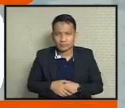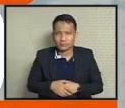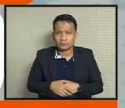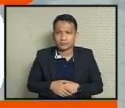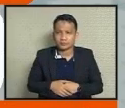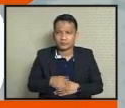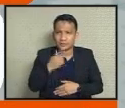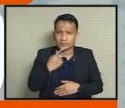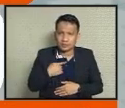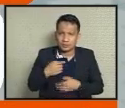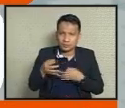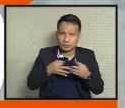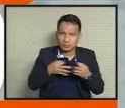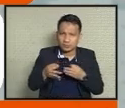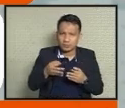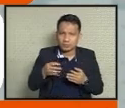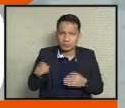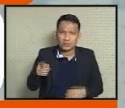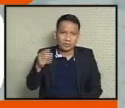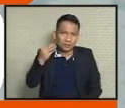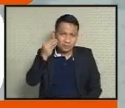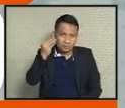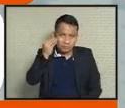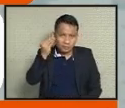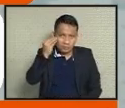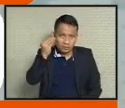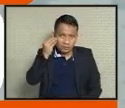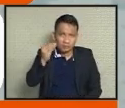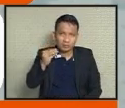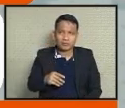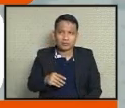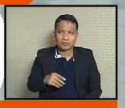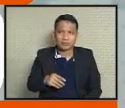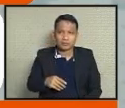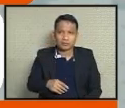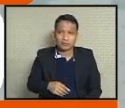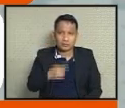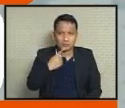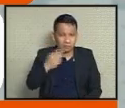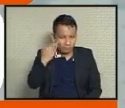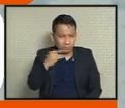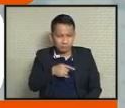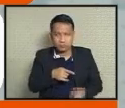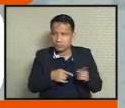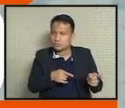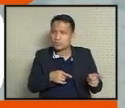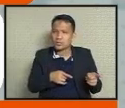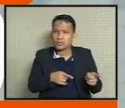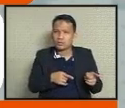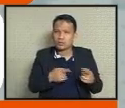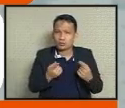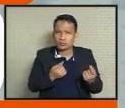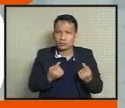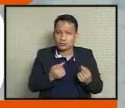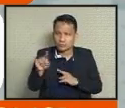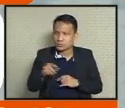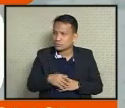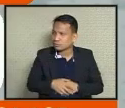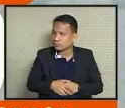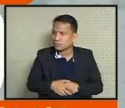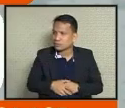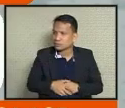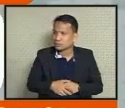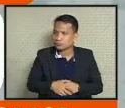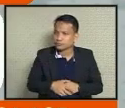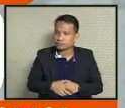na literally nagme-message kay Makagago, "Oy, idol, itis mo to, idol, itis mo to." You know why? Kasi ayun yung ako social media.